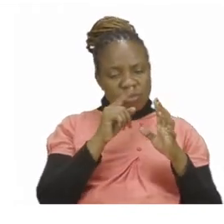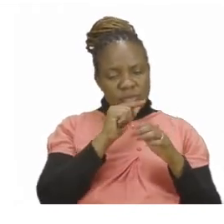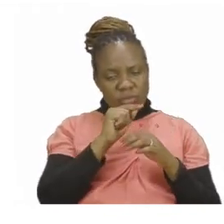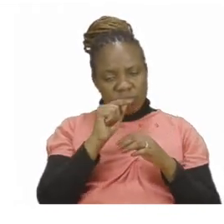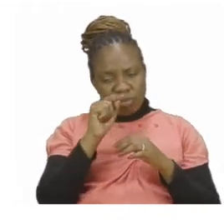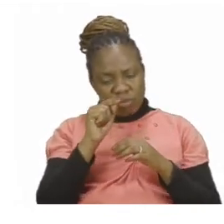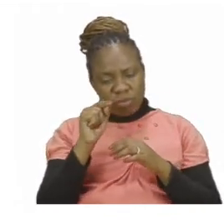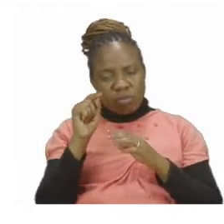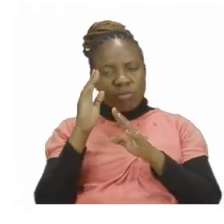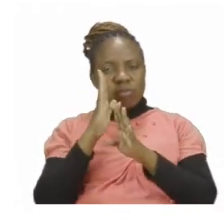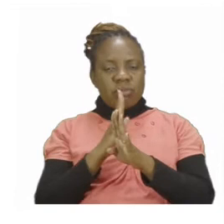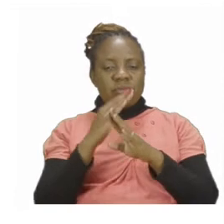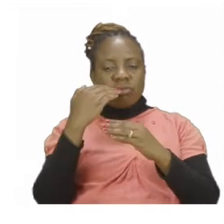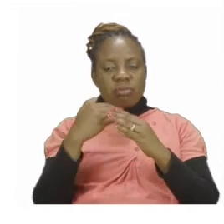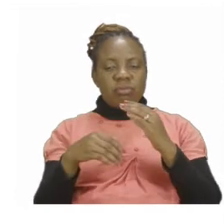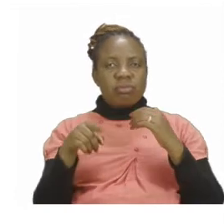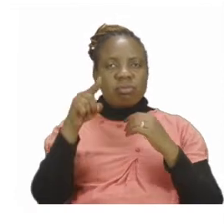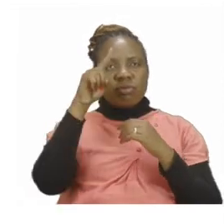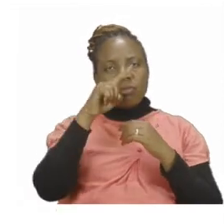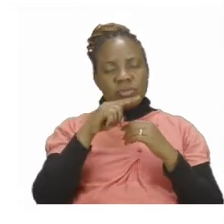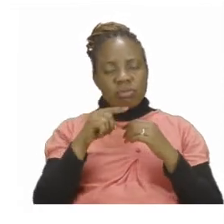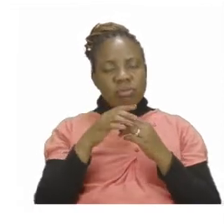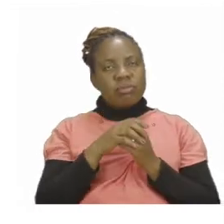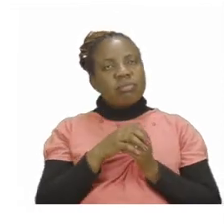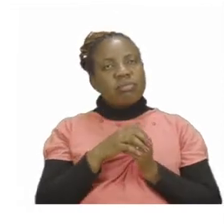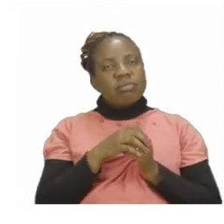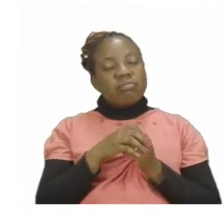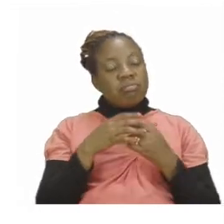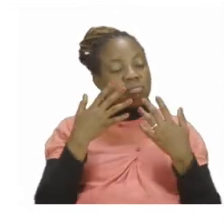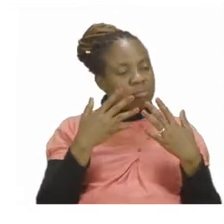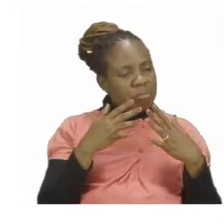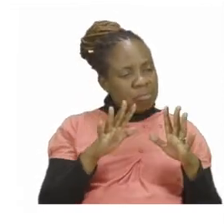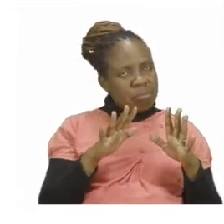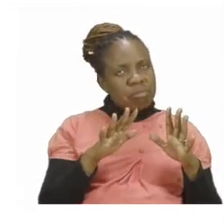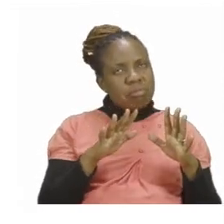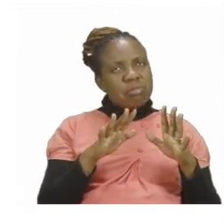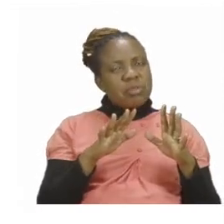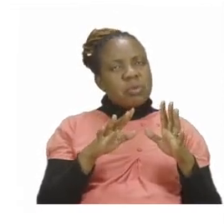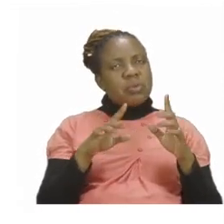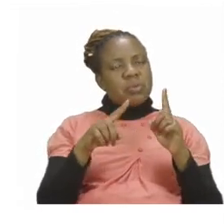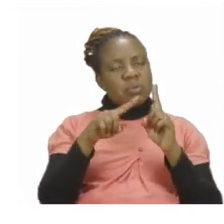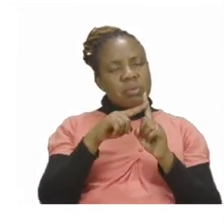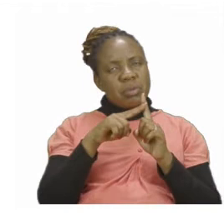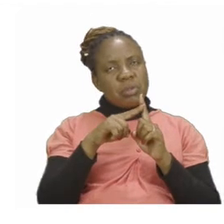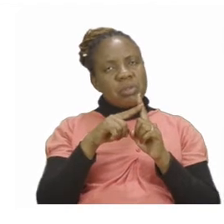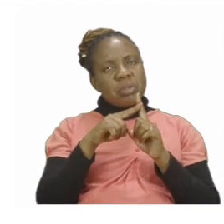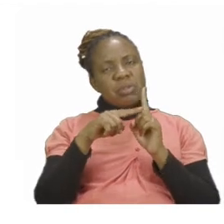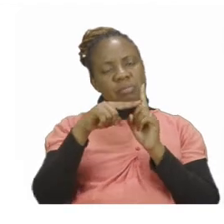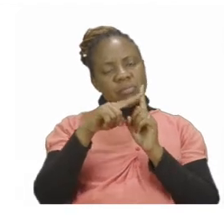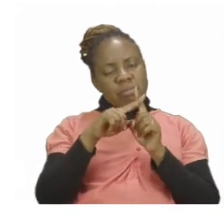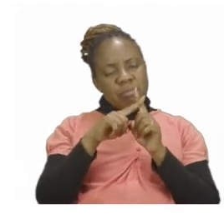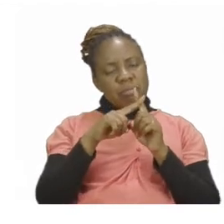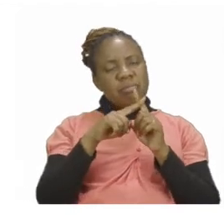Now everyone, when you are done with your train and done with your lines, I want us to